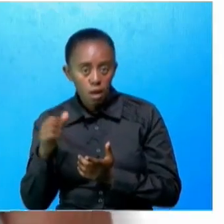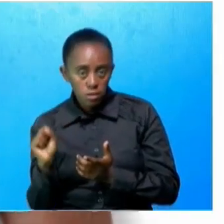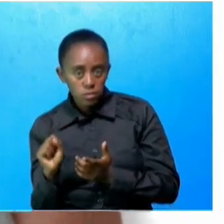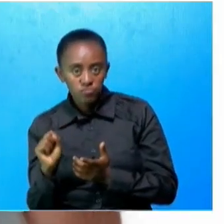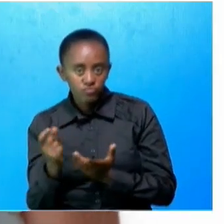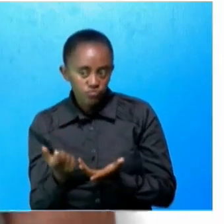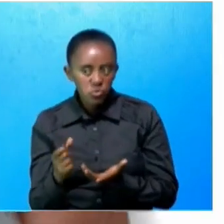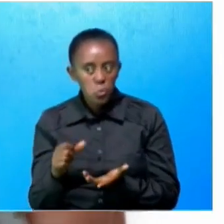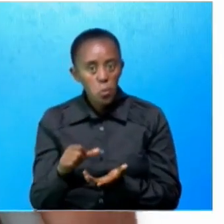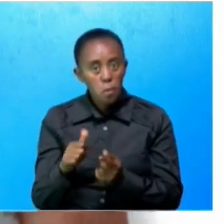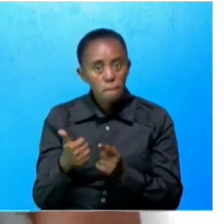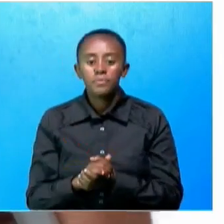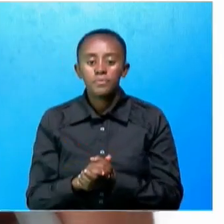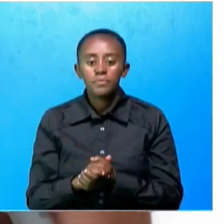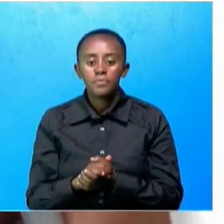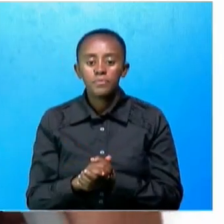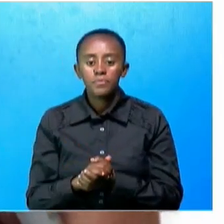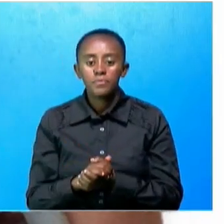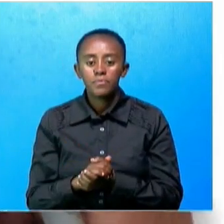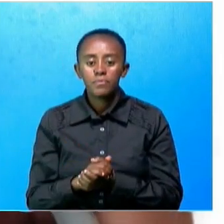my friend